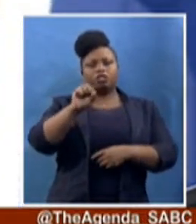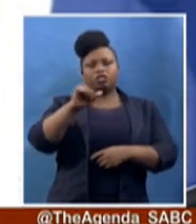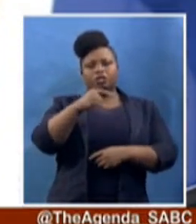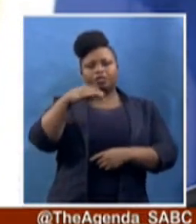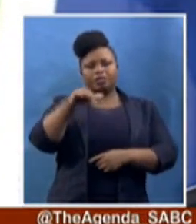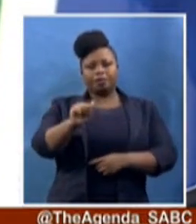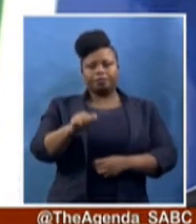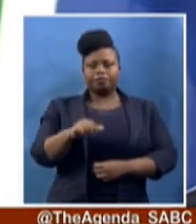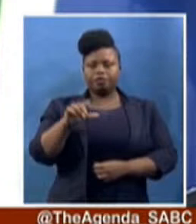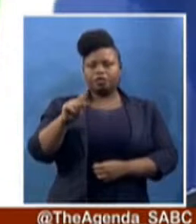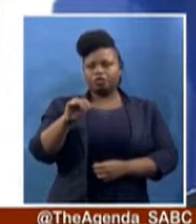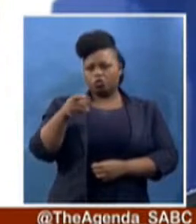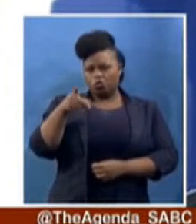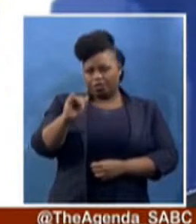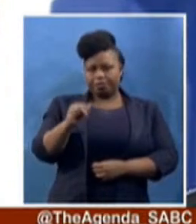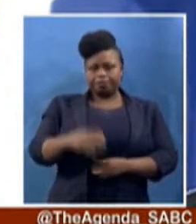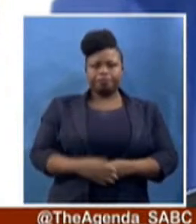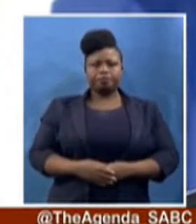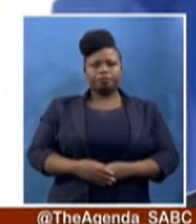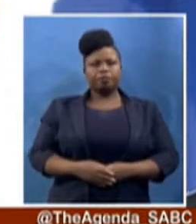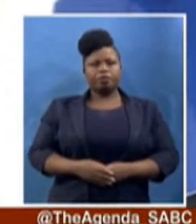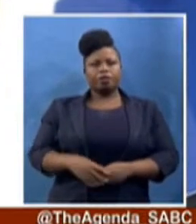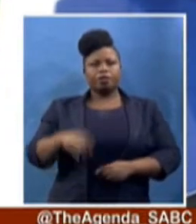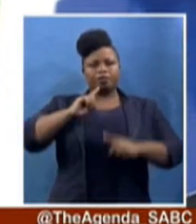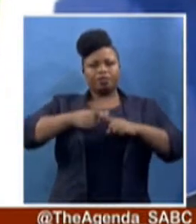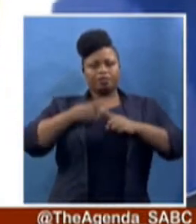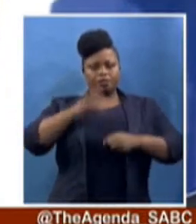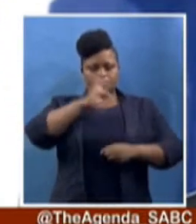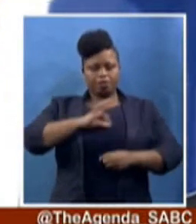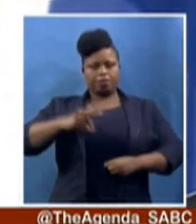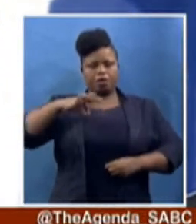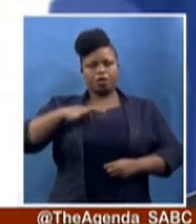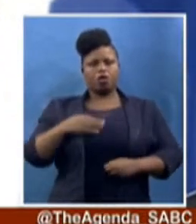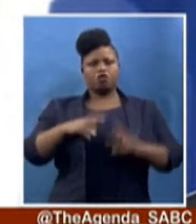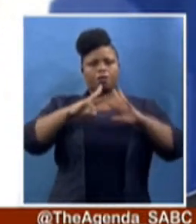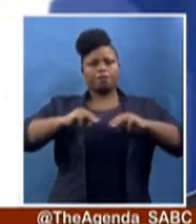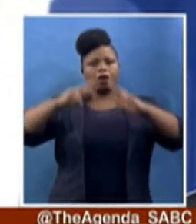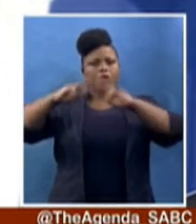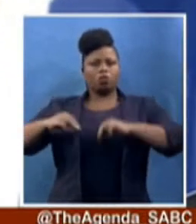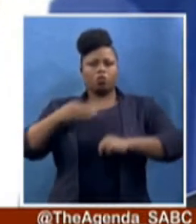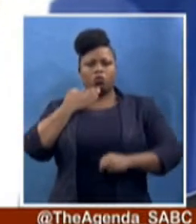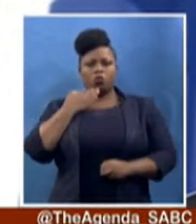Mangaung, Councillor Lebohang Masweta,